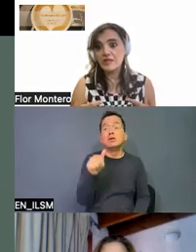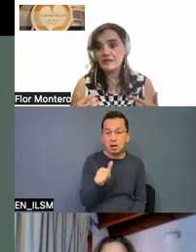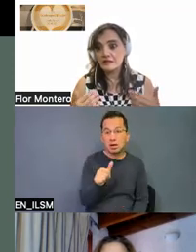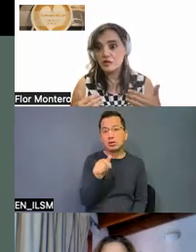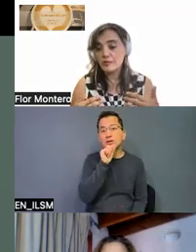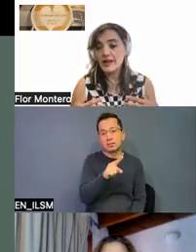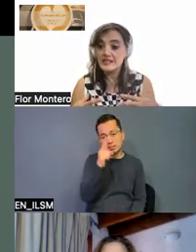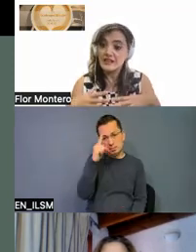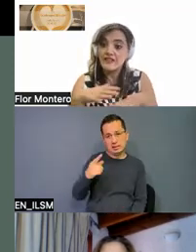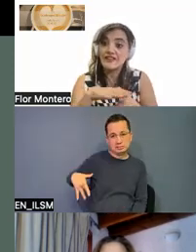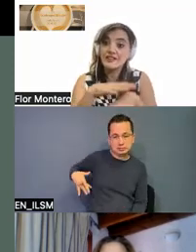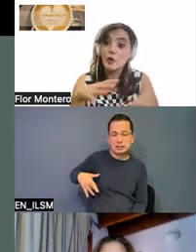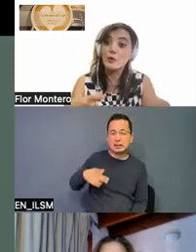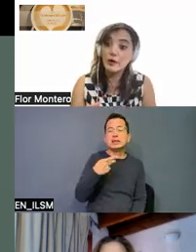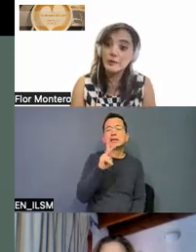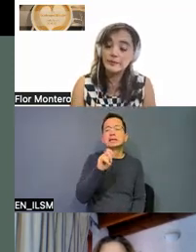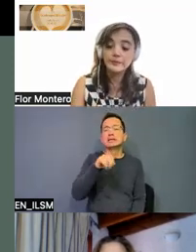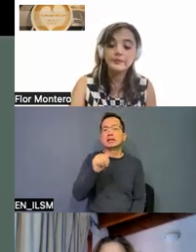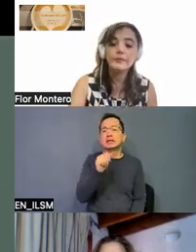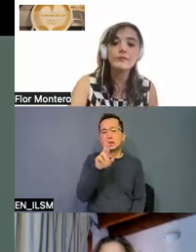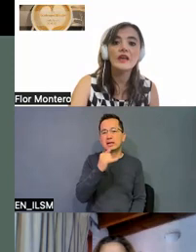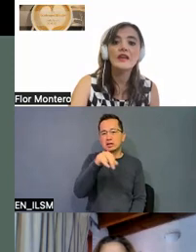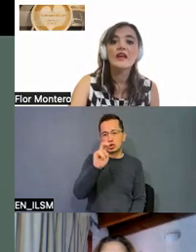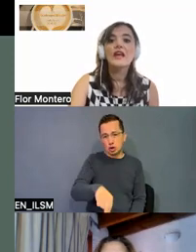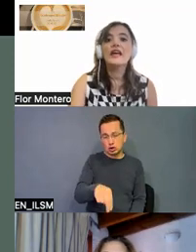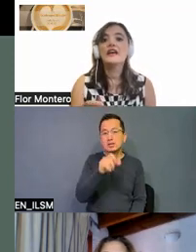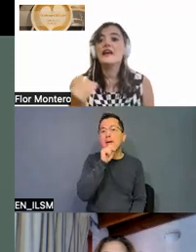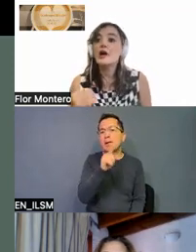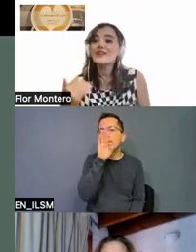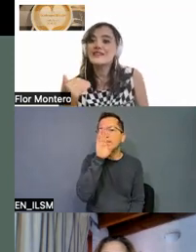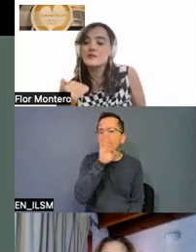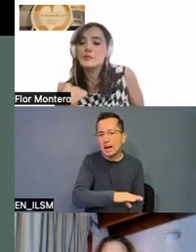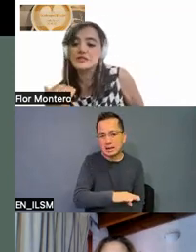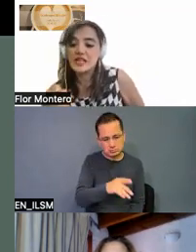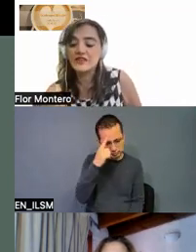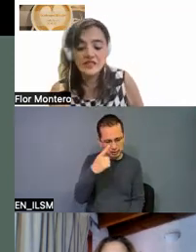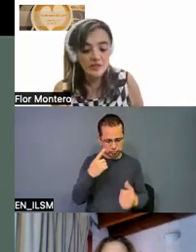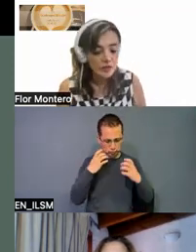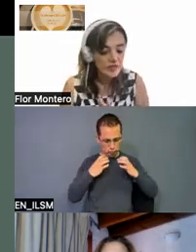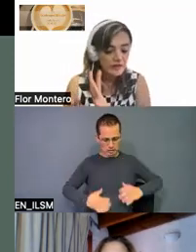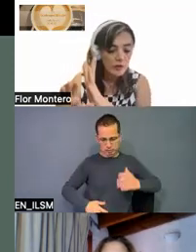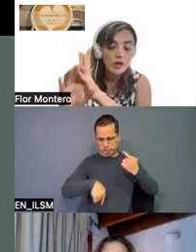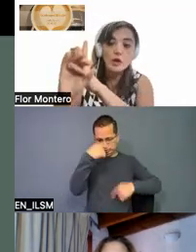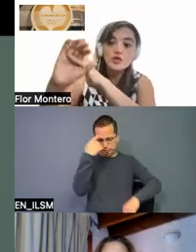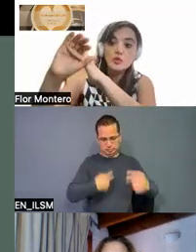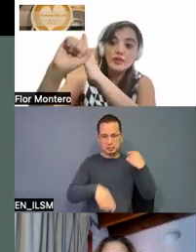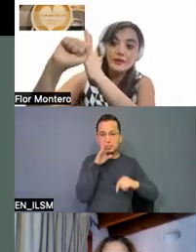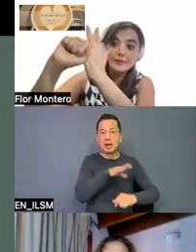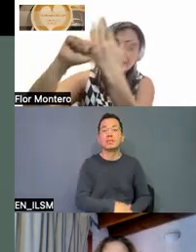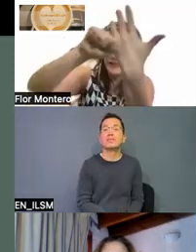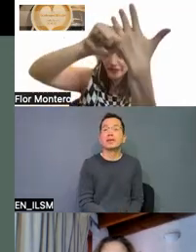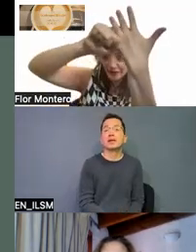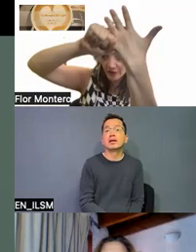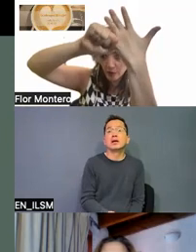affected, it means that the trauma is affecting the whole body. And how is this perceived in symptoms? Now we go to